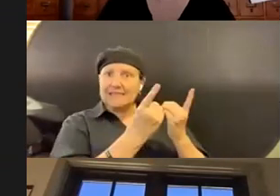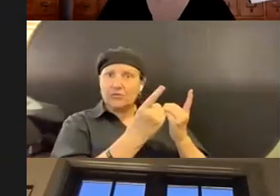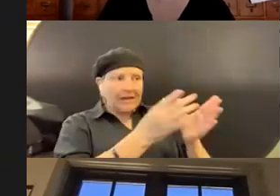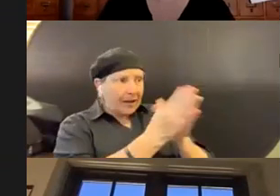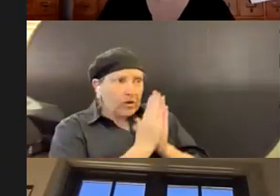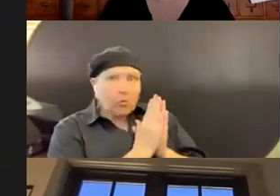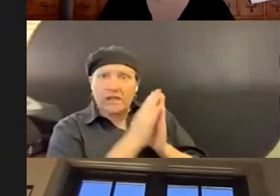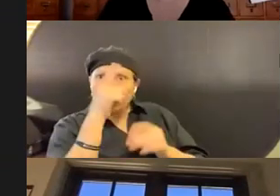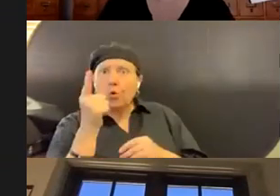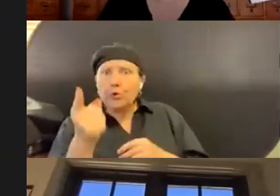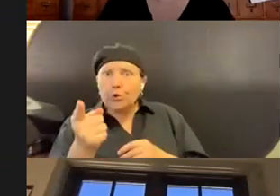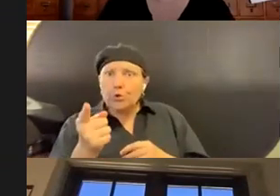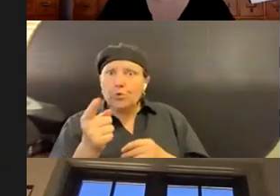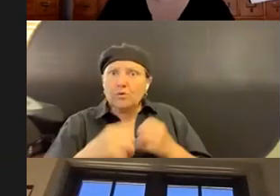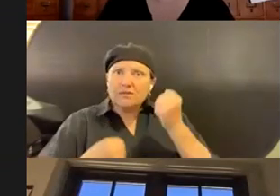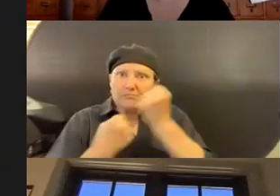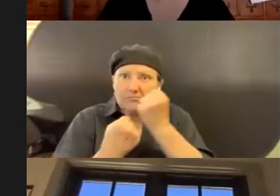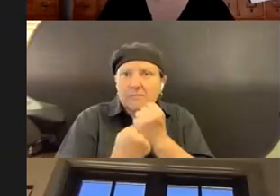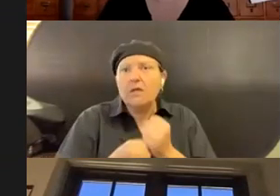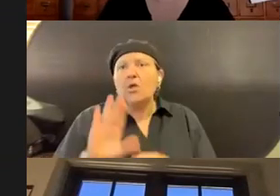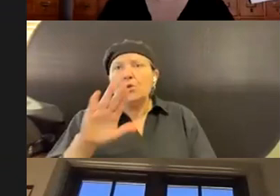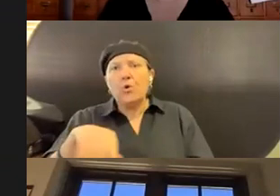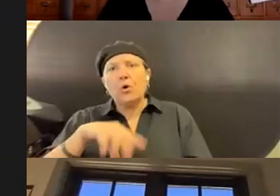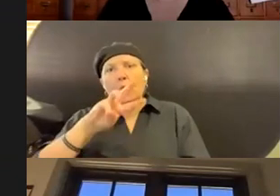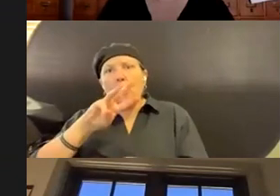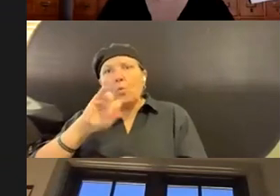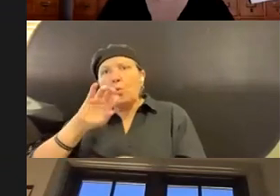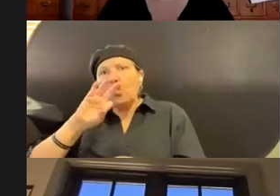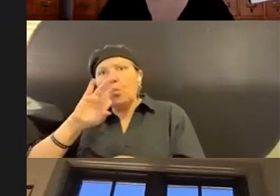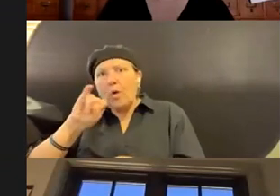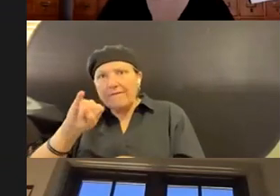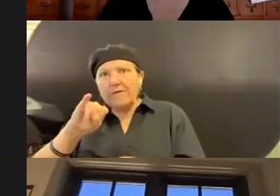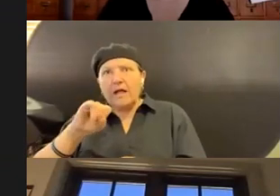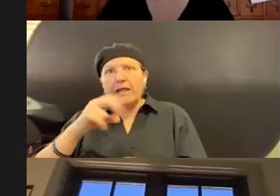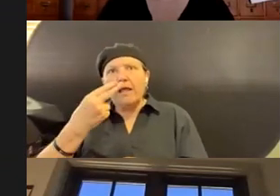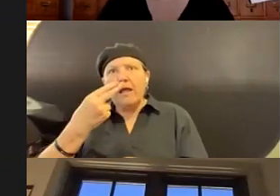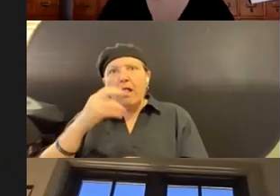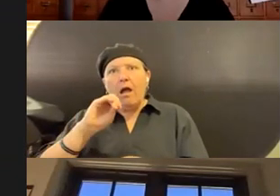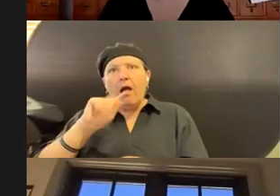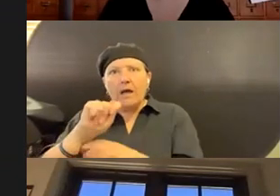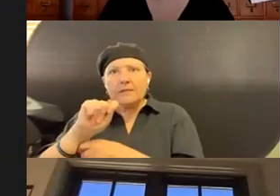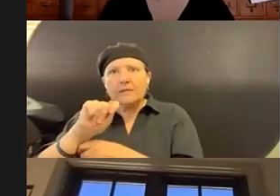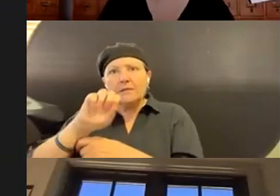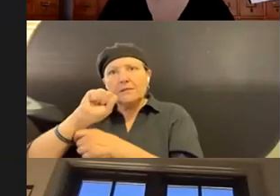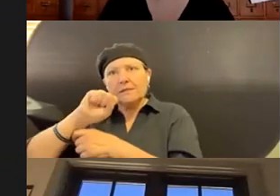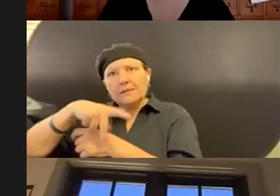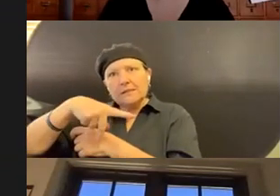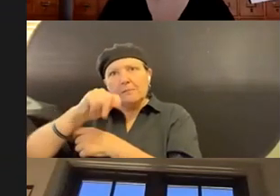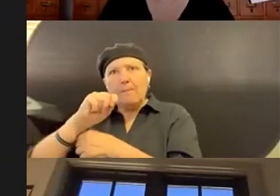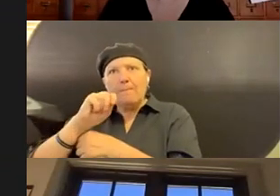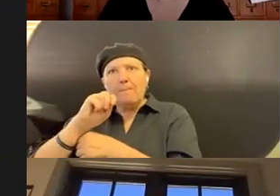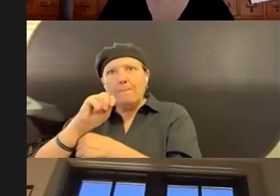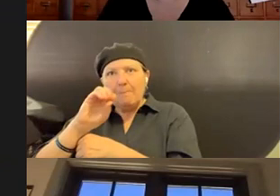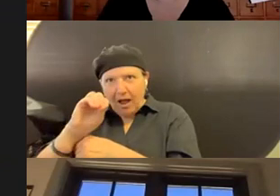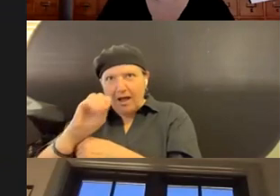from what I understand, the local district has them, and we just need to go and pick them up, and then we should have a pretty quick turnaround in terms of getting those out